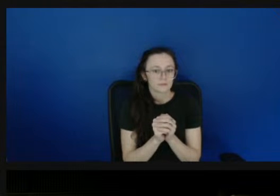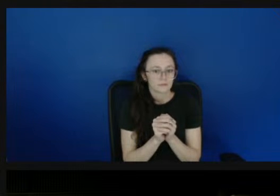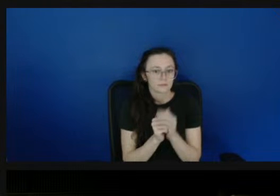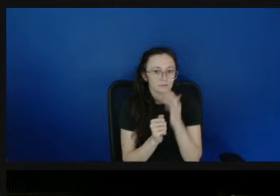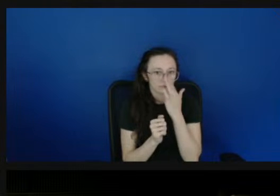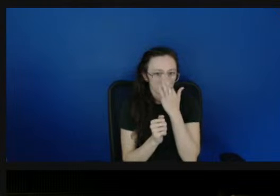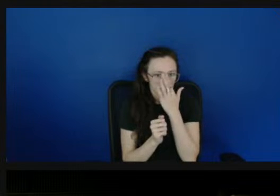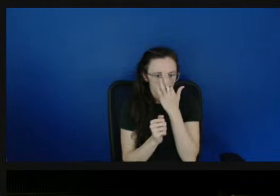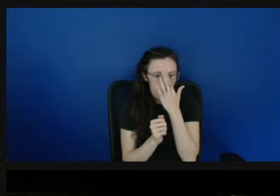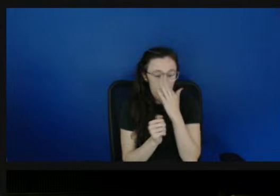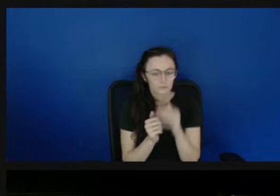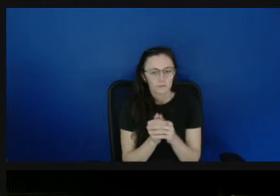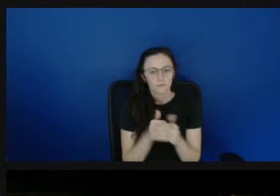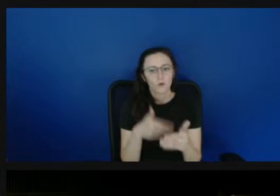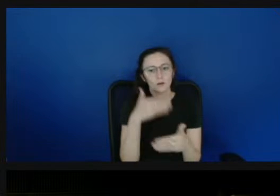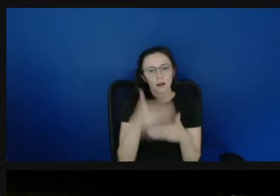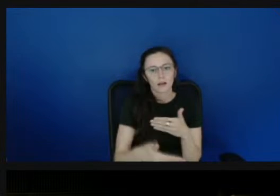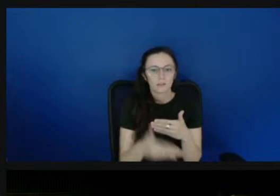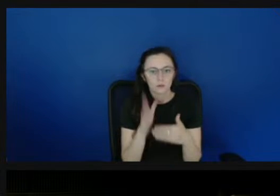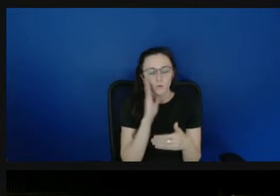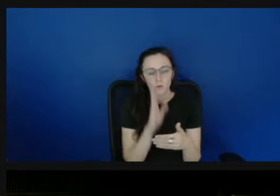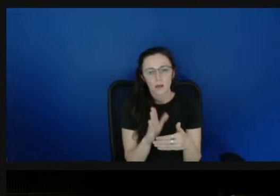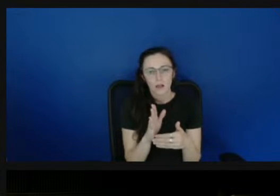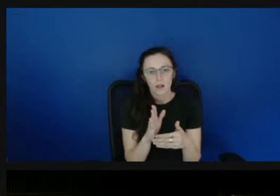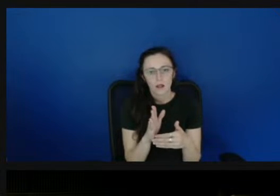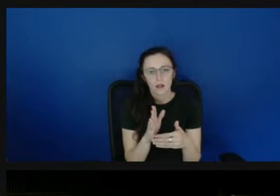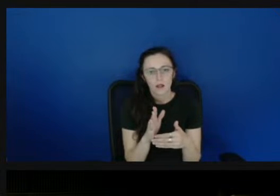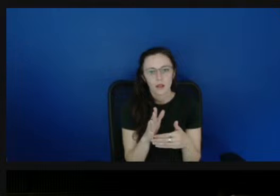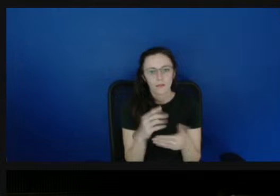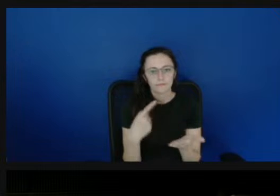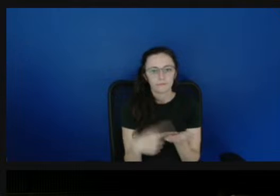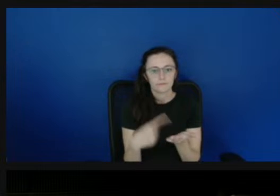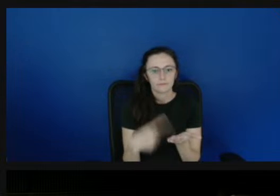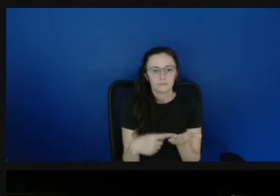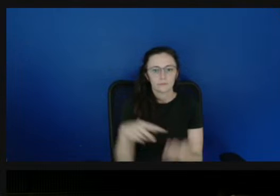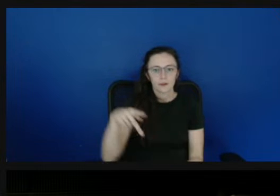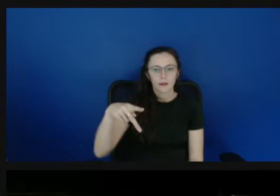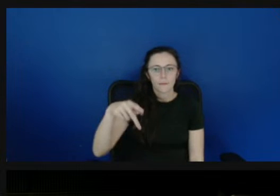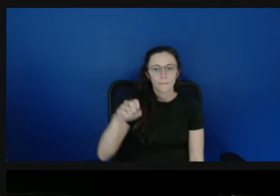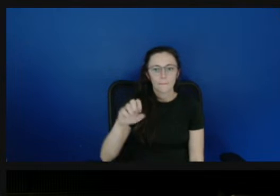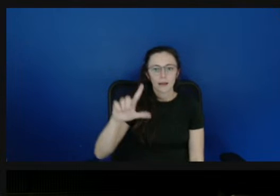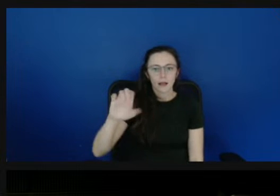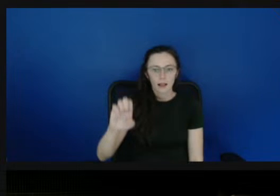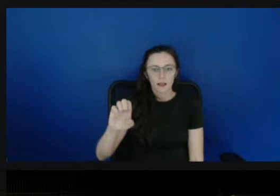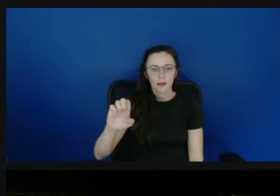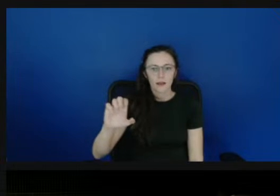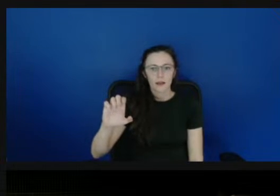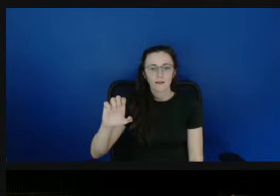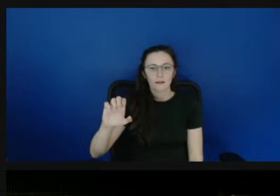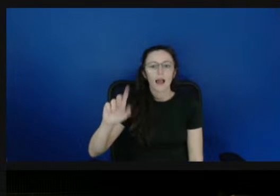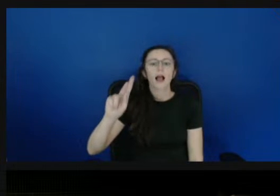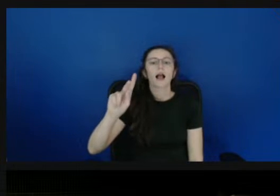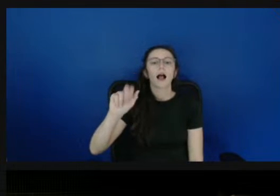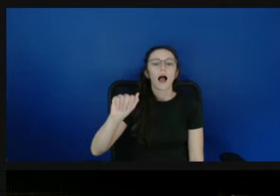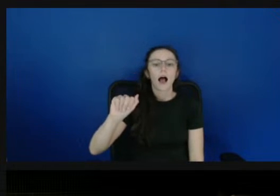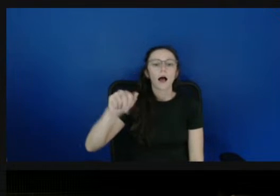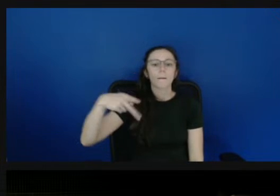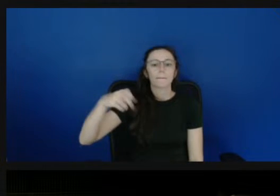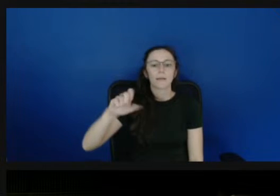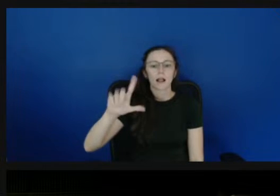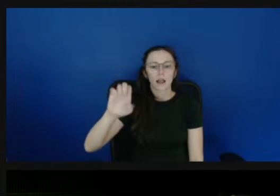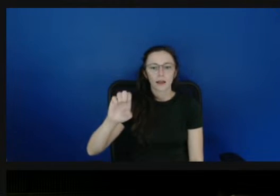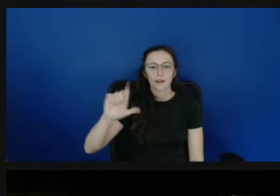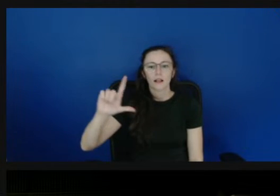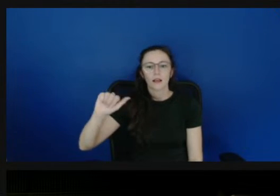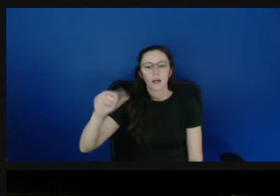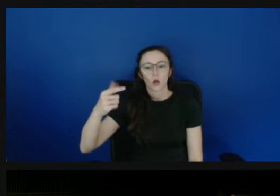So next we'll go to the Kapele Lagoon. This was near the eastern tip of the island. And this whole area